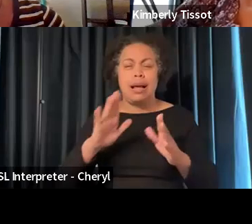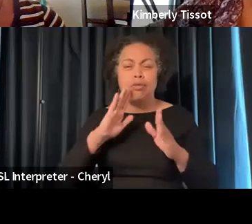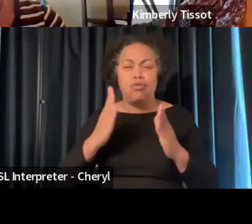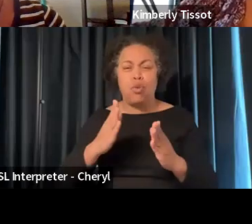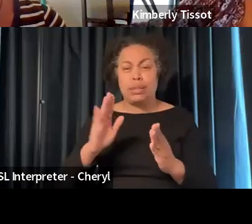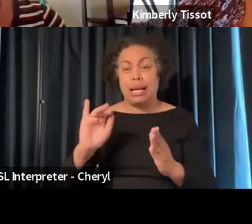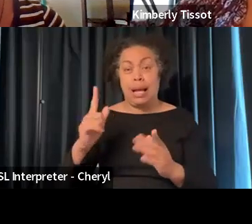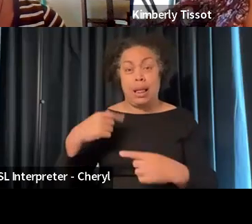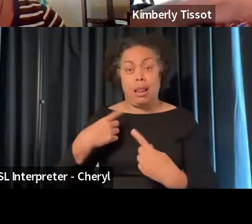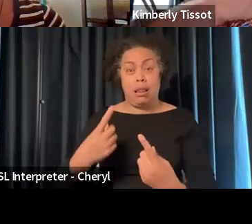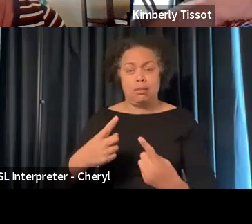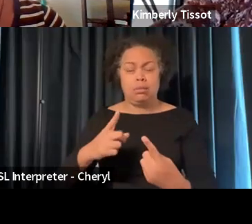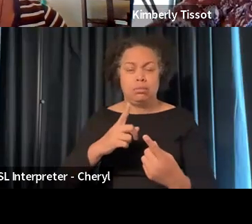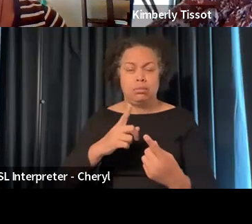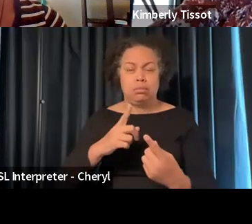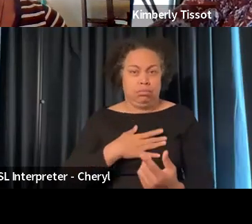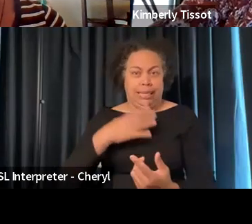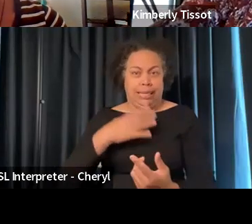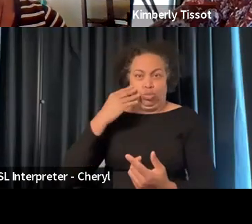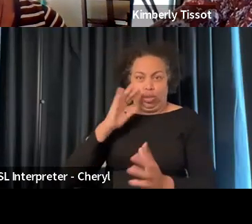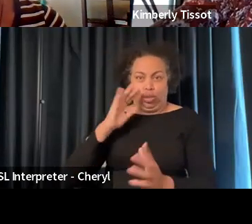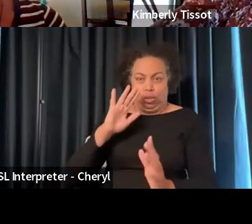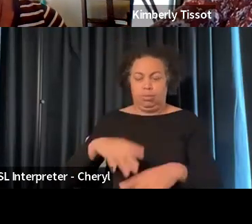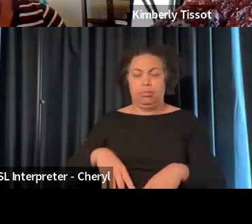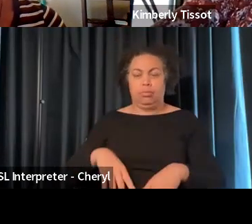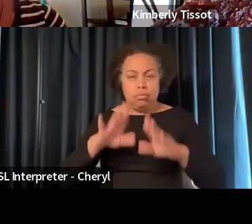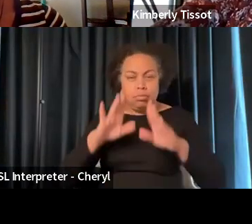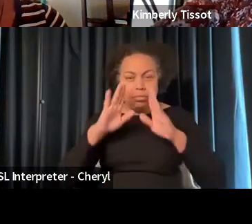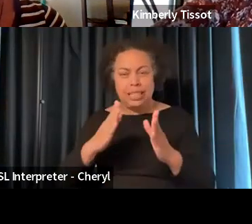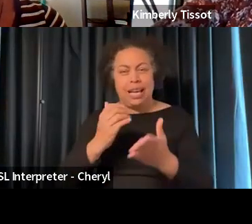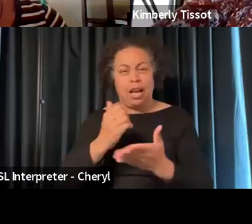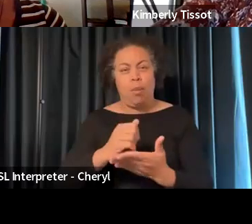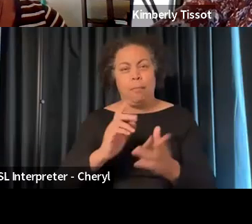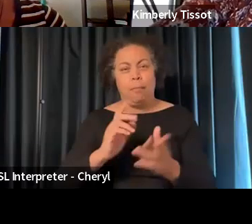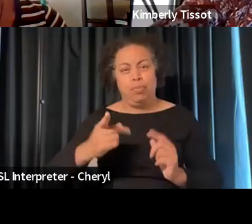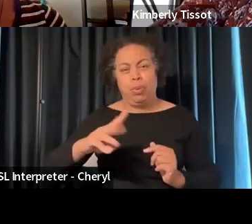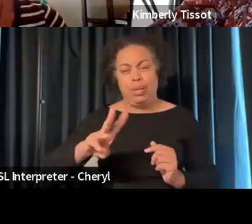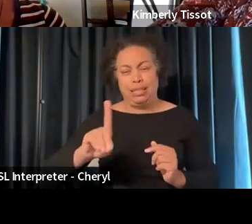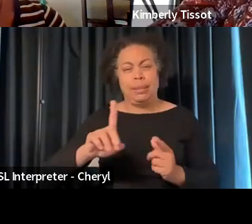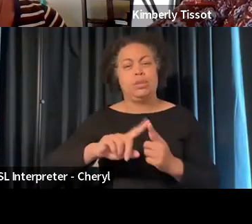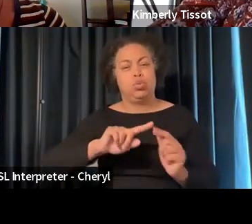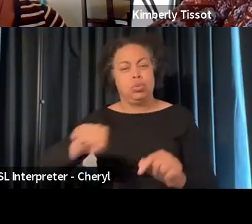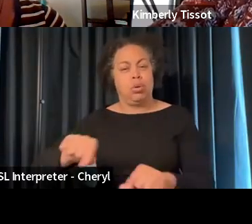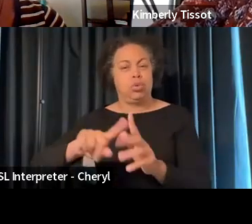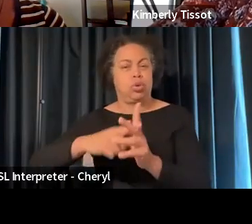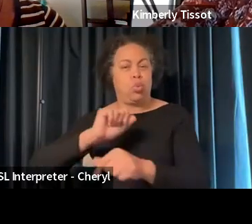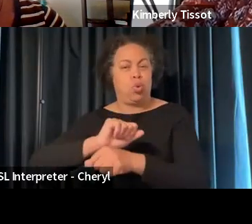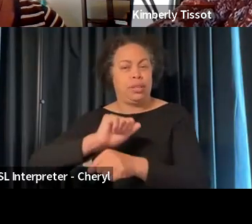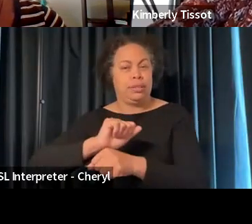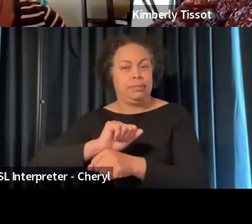is really towards, at least in my experience, getting disabled people to work. And I feel like that really,